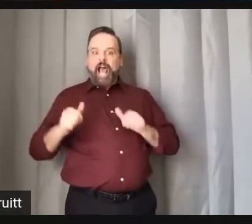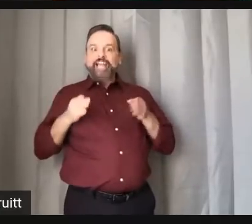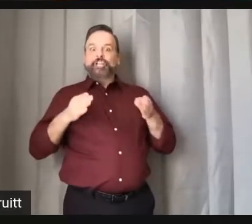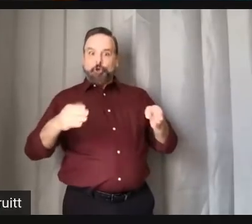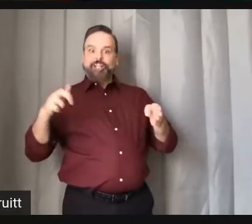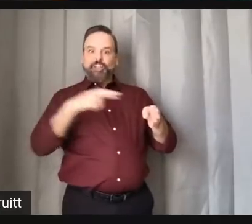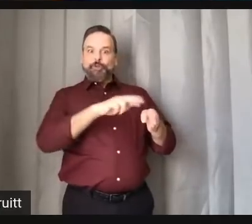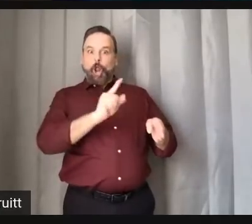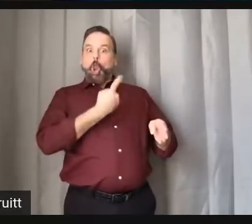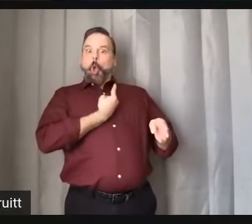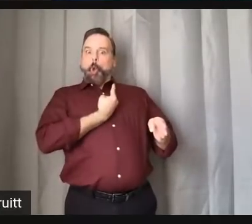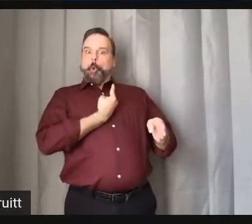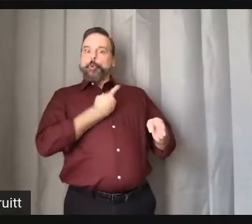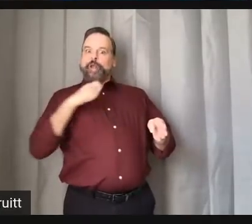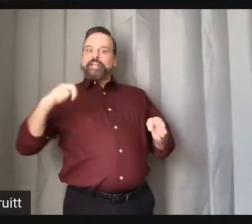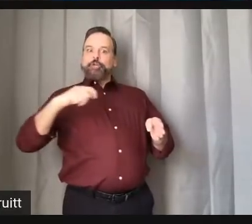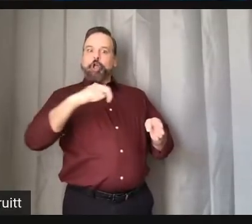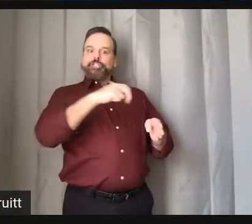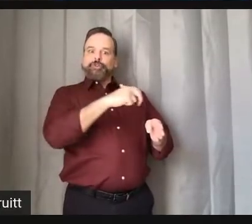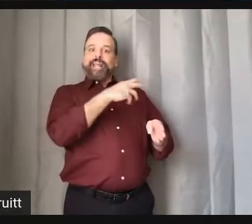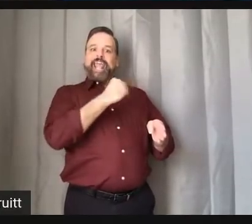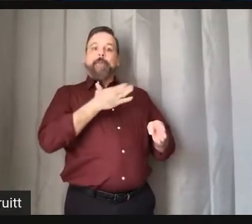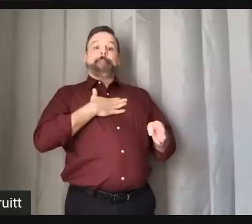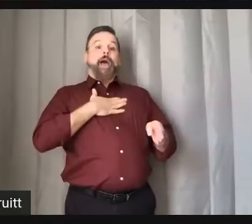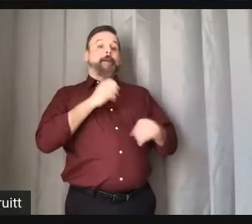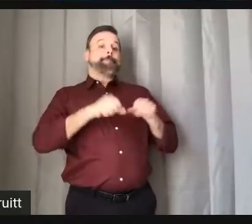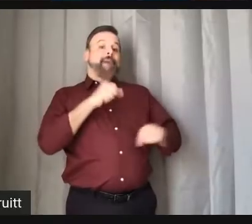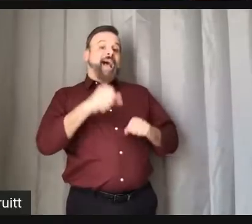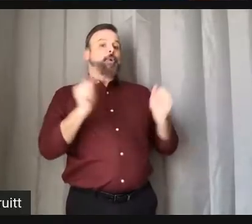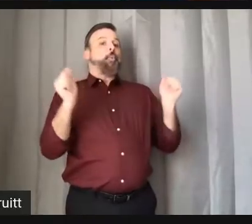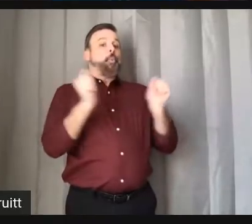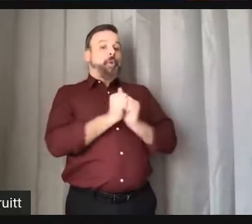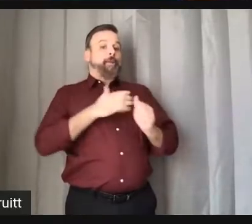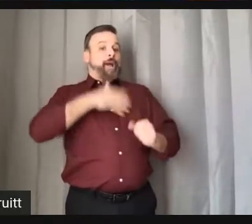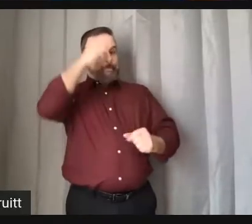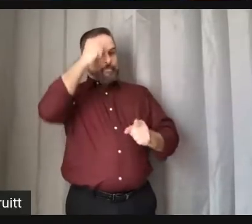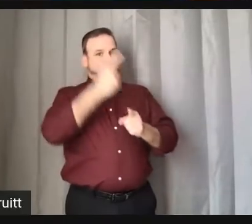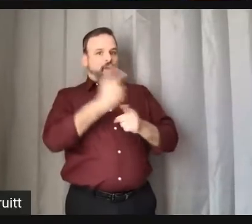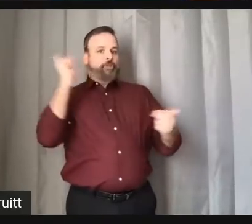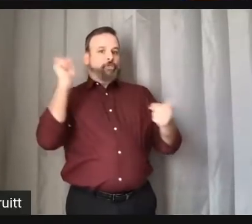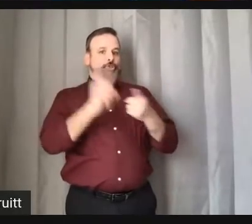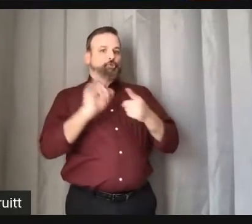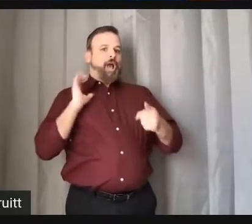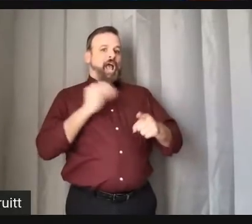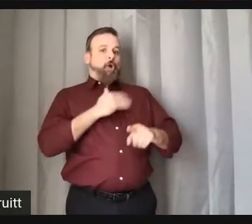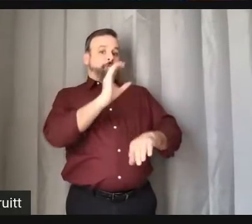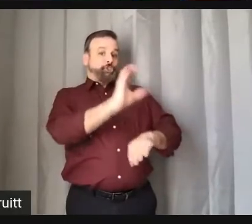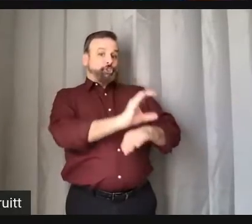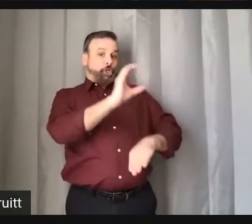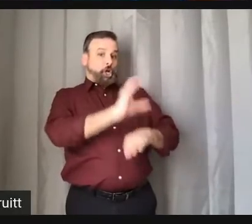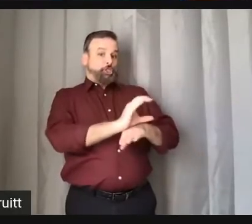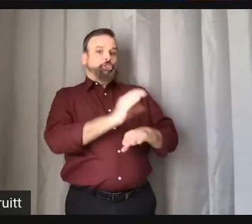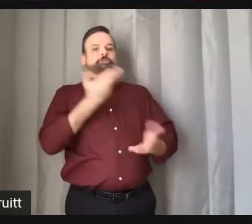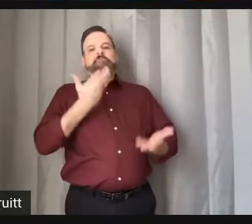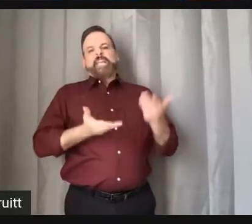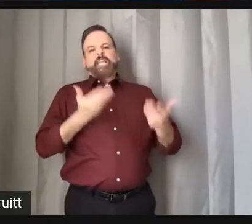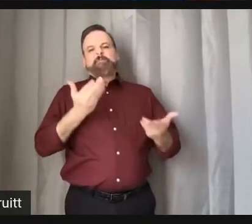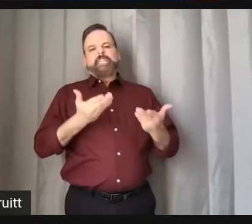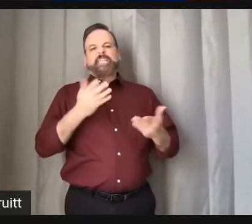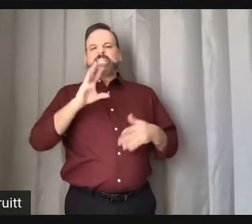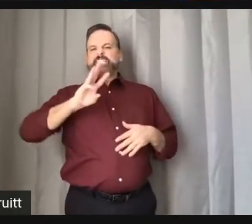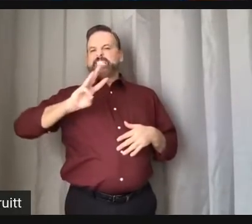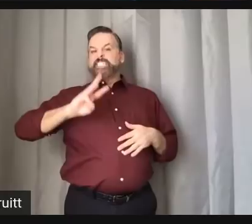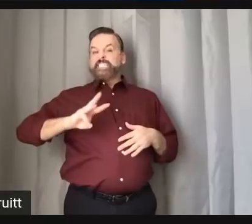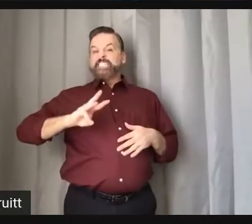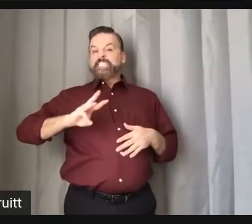by myself. And I could ride my bike with my brother, like all the way to our church, which was like maybe like six blocks